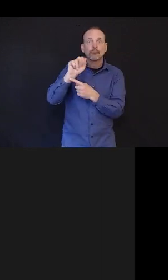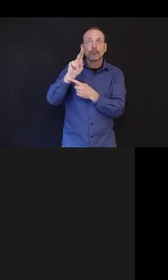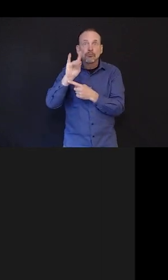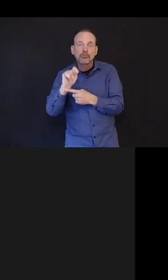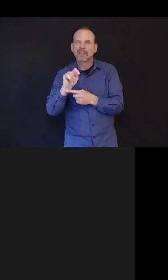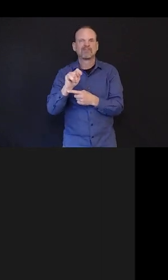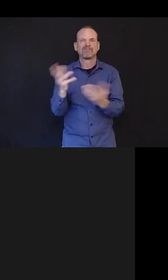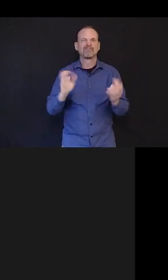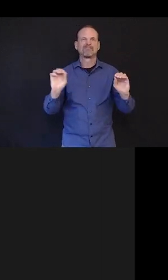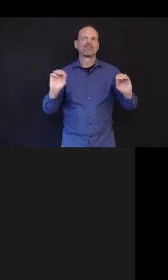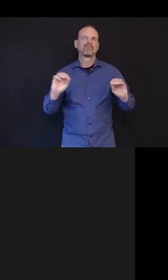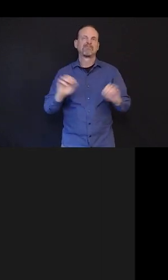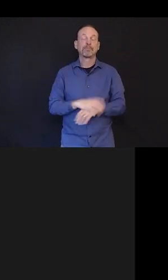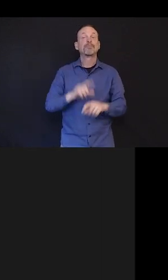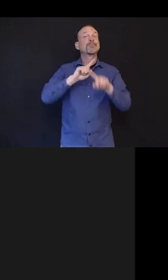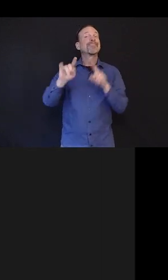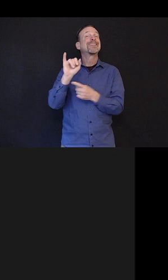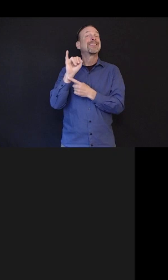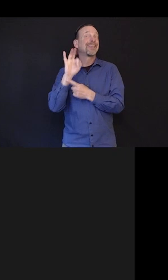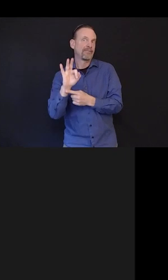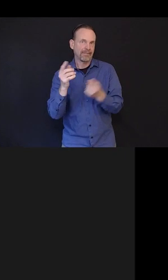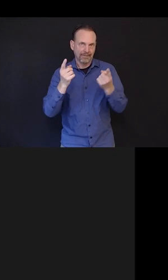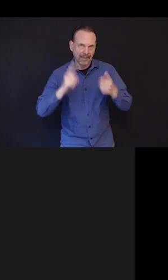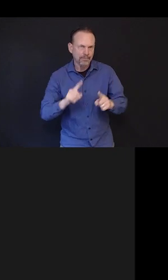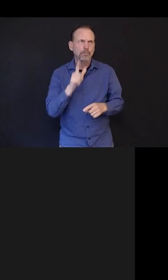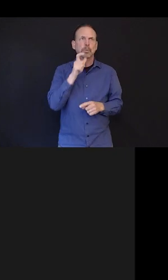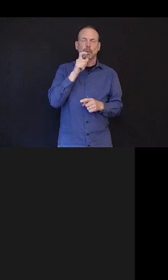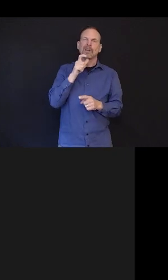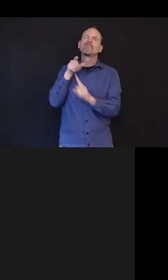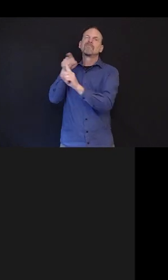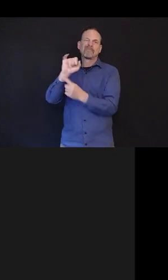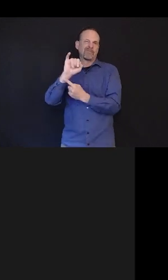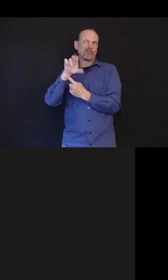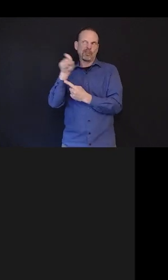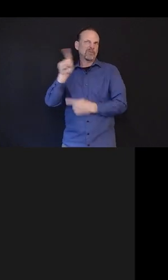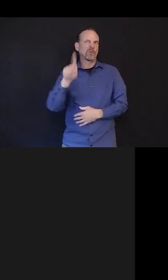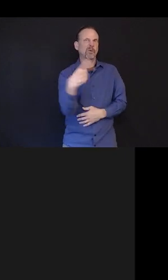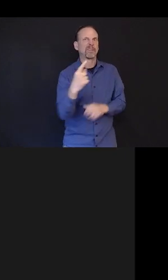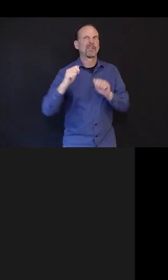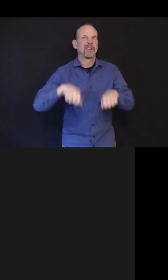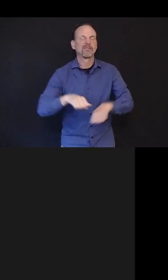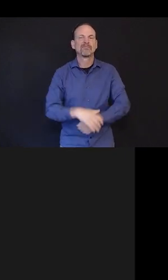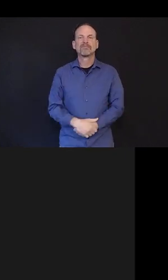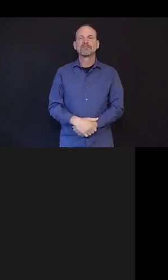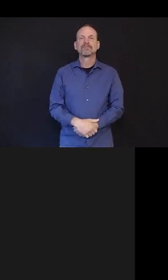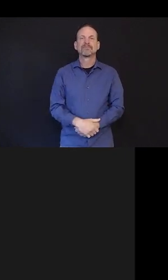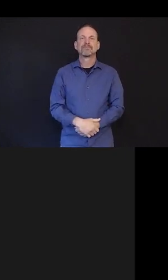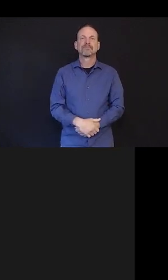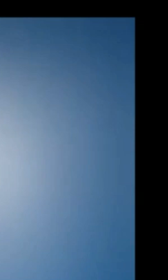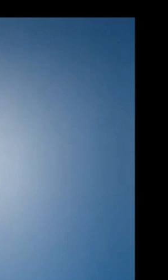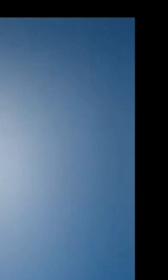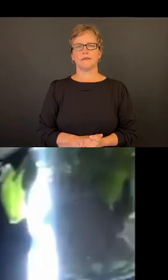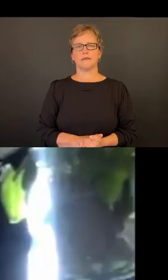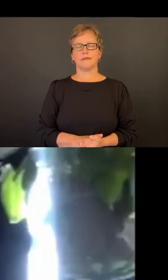has opened up an ABLE account has been audited. But the only agency that can actually do an audit is the